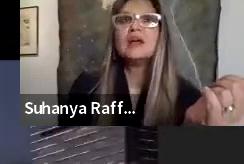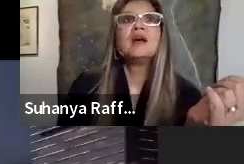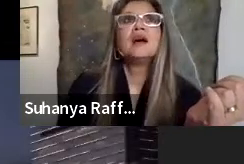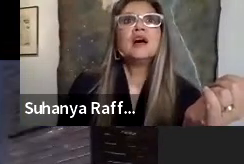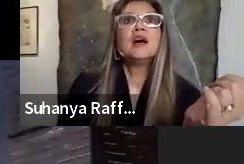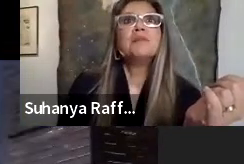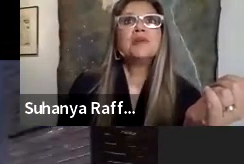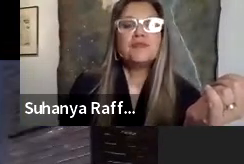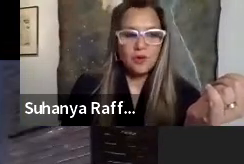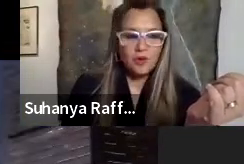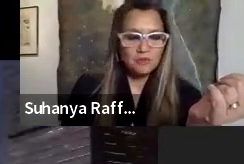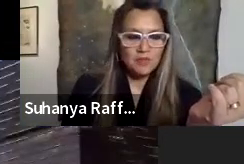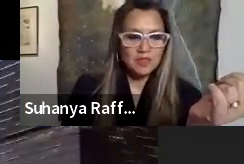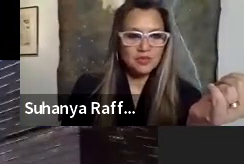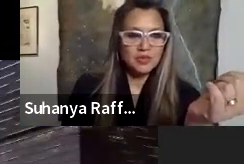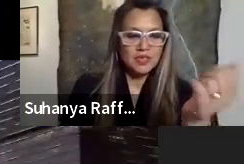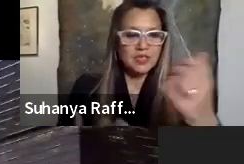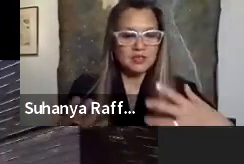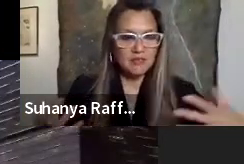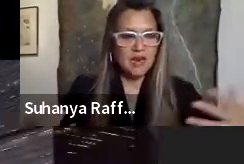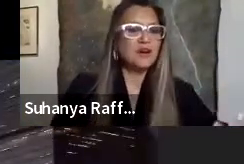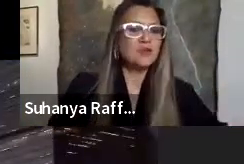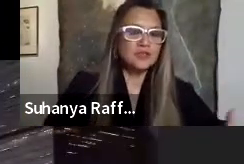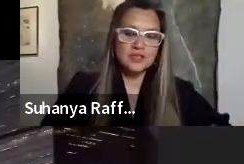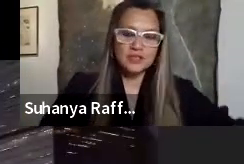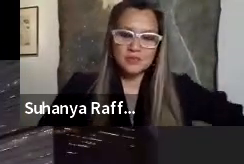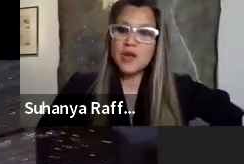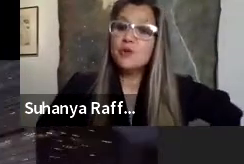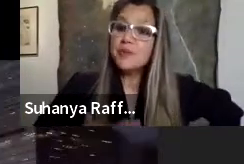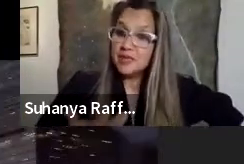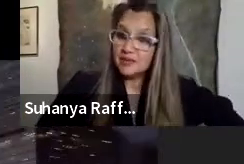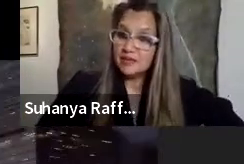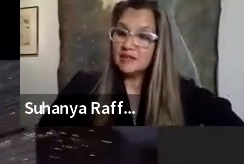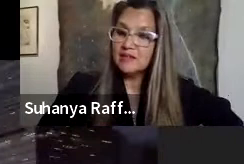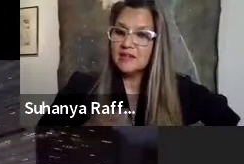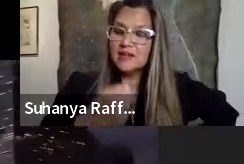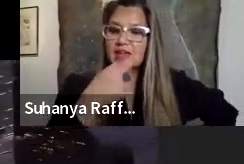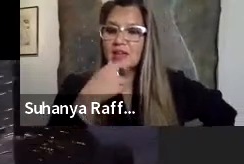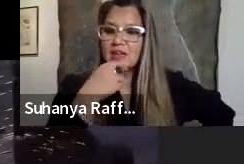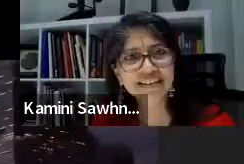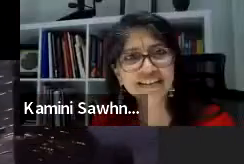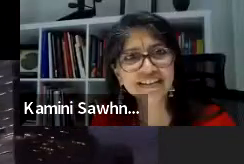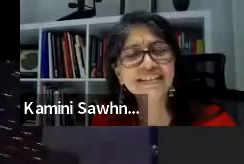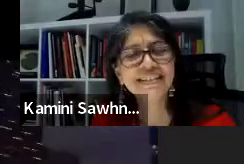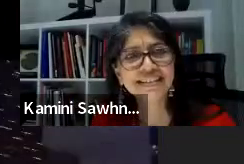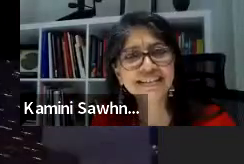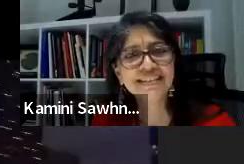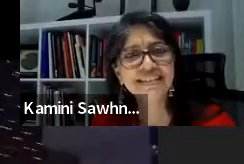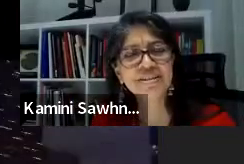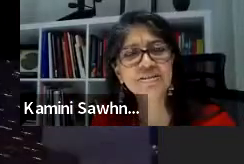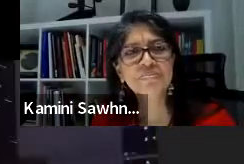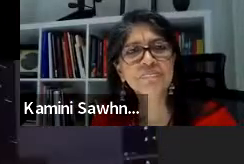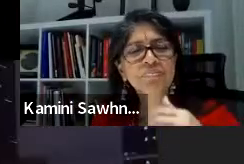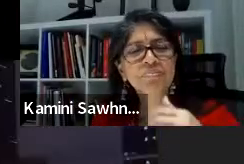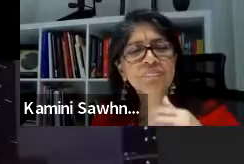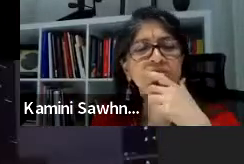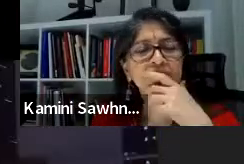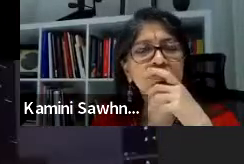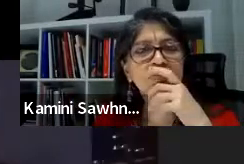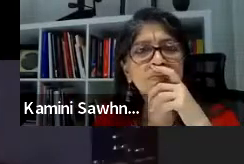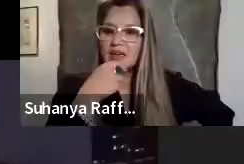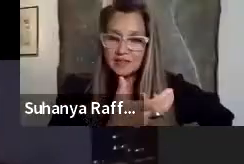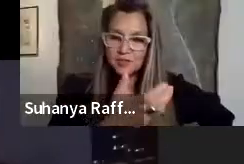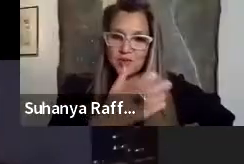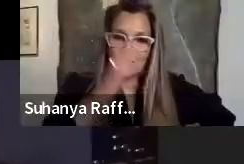to perform a duty around well-being, Okay. and provide a message